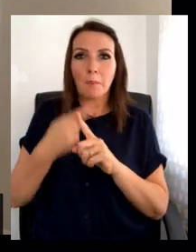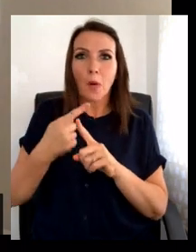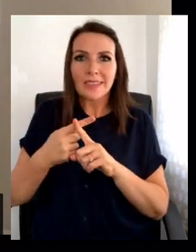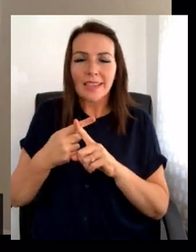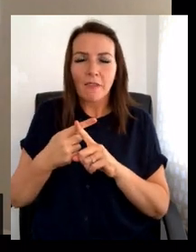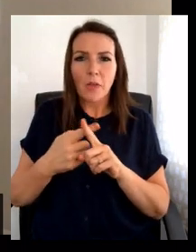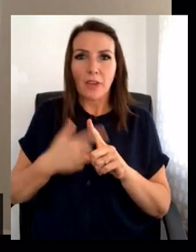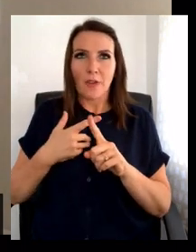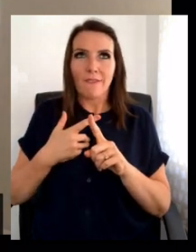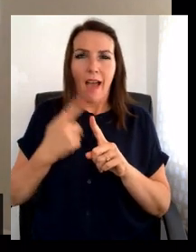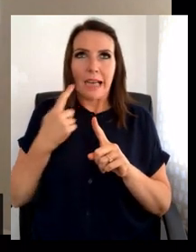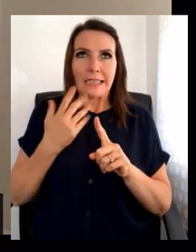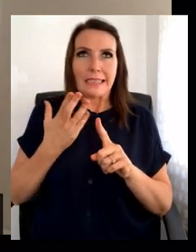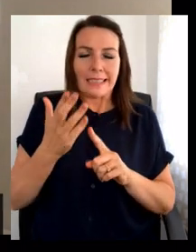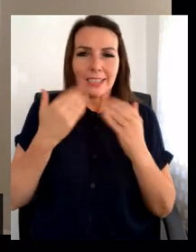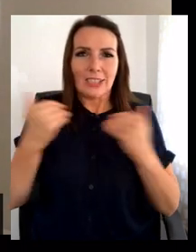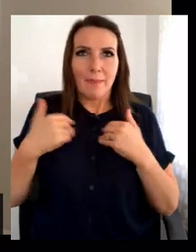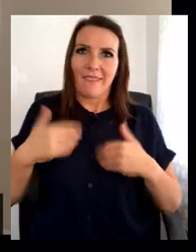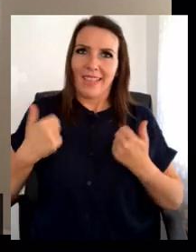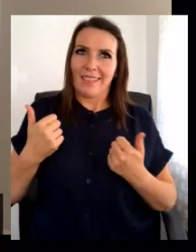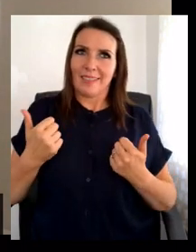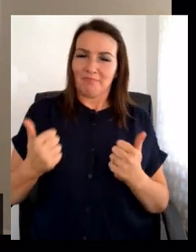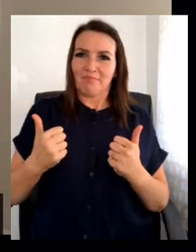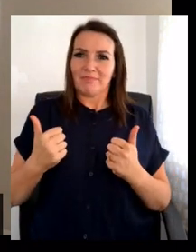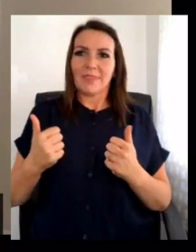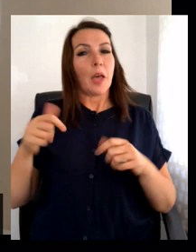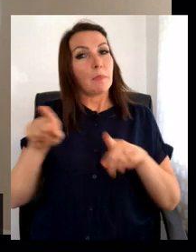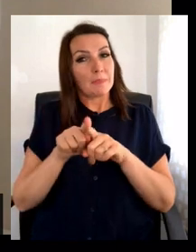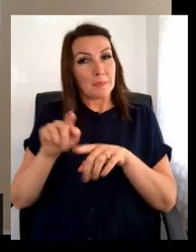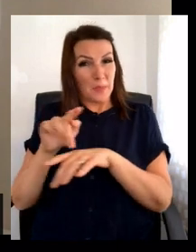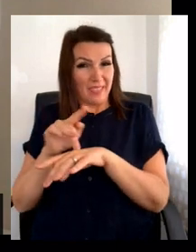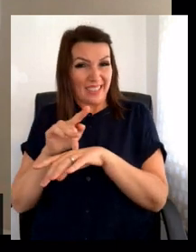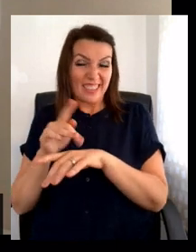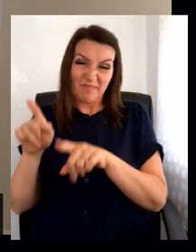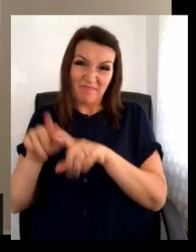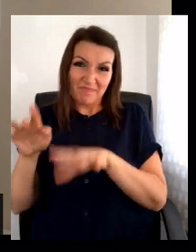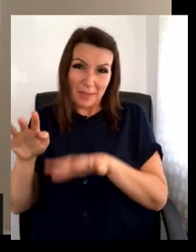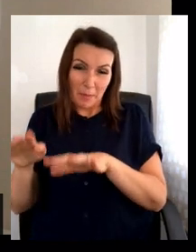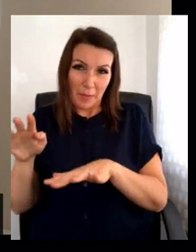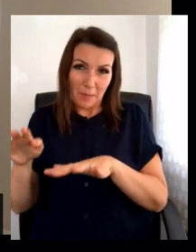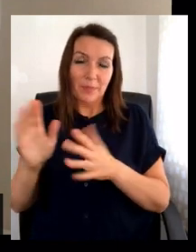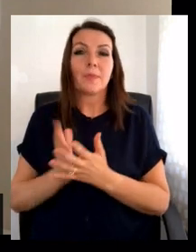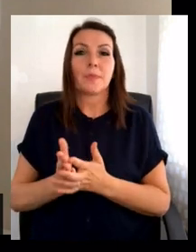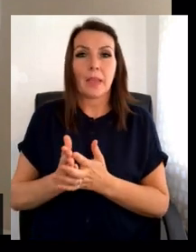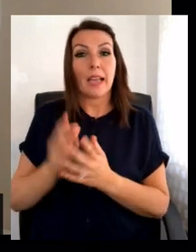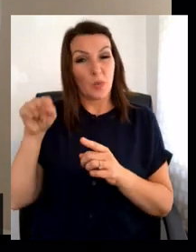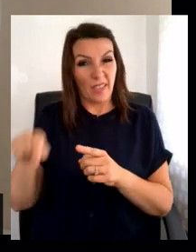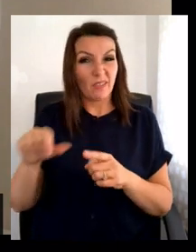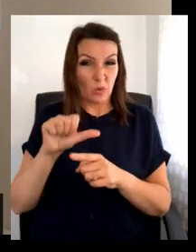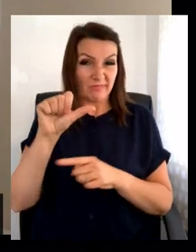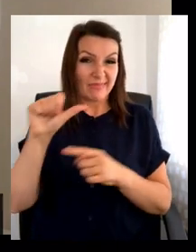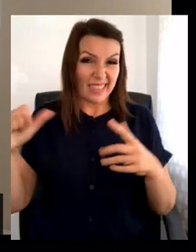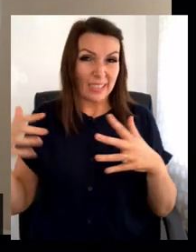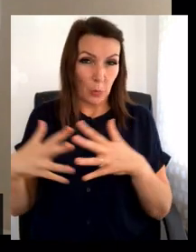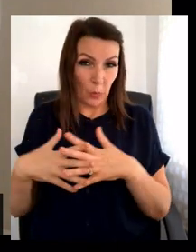healthy. But the inertia of actually arriving is another thing. So that was happening for 6 weeks. And at the same time, I was in